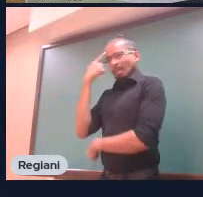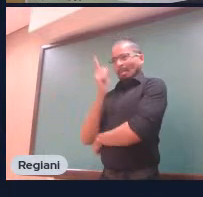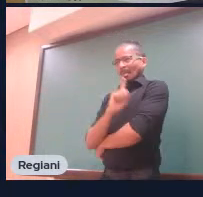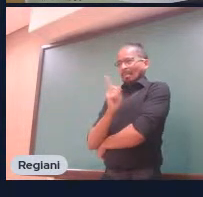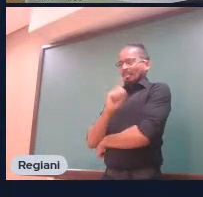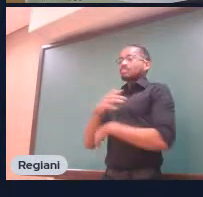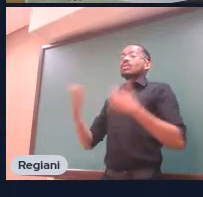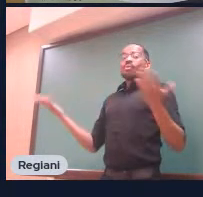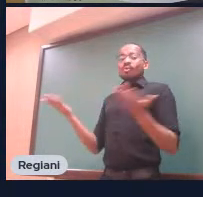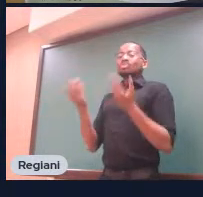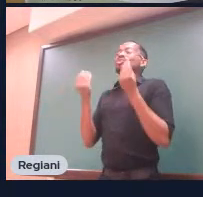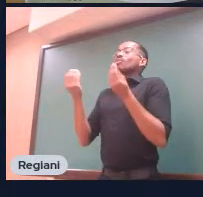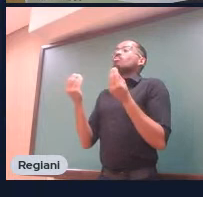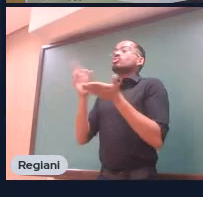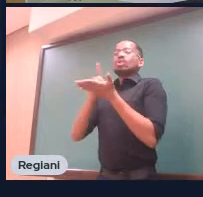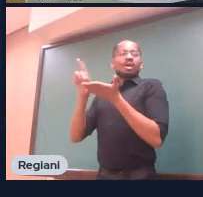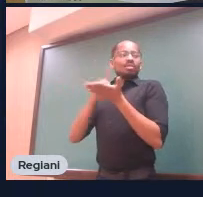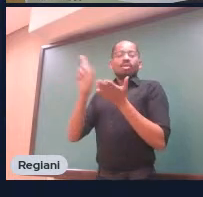digital.